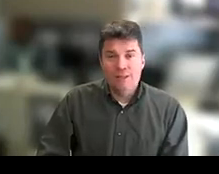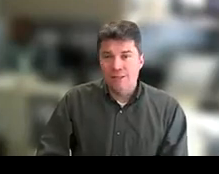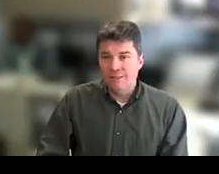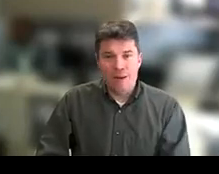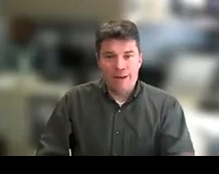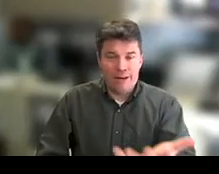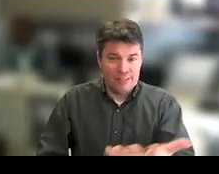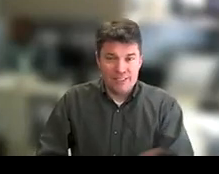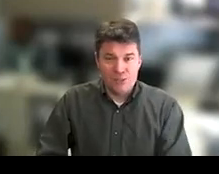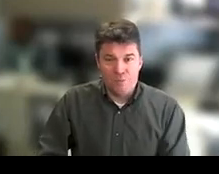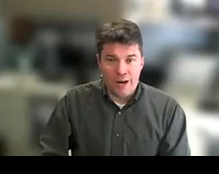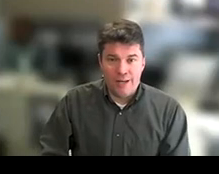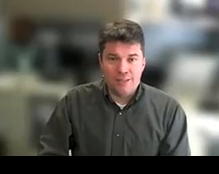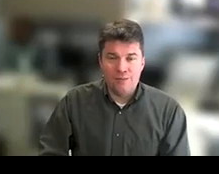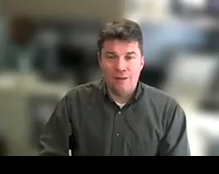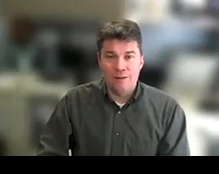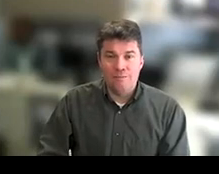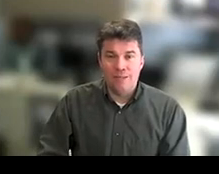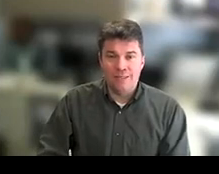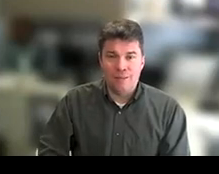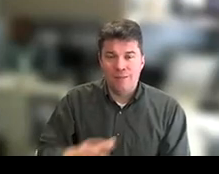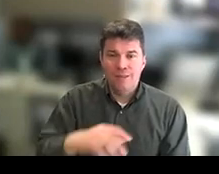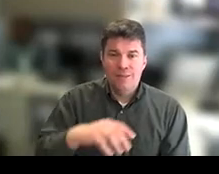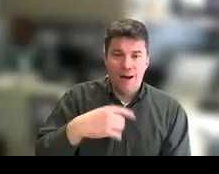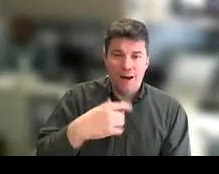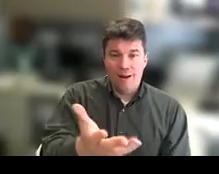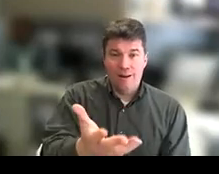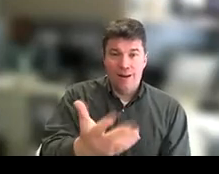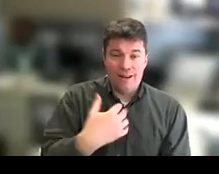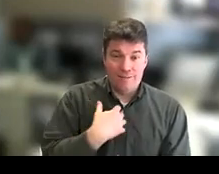service. Same idea, the Zoom meetings, except